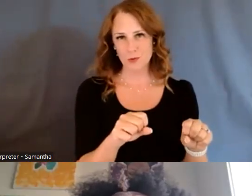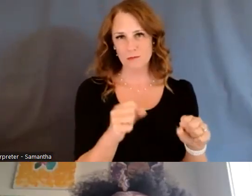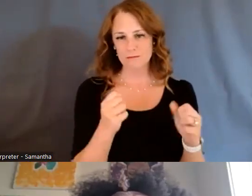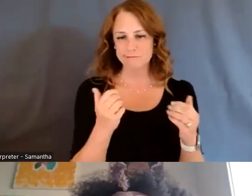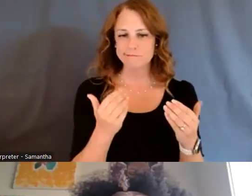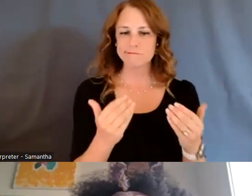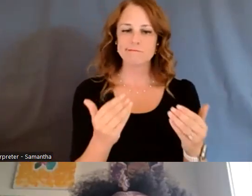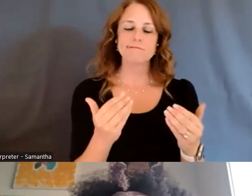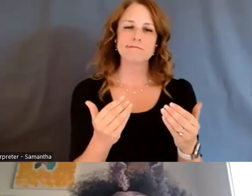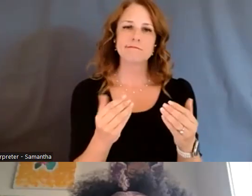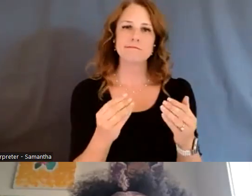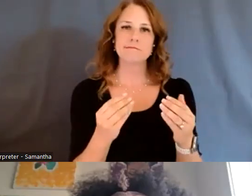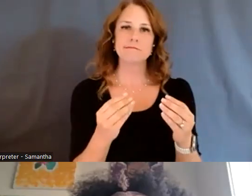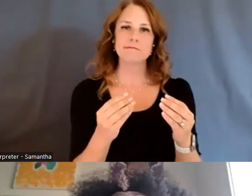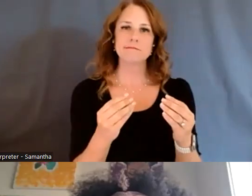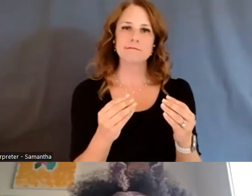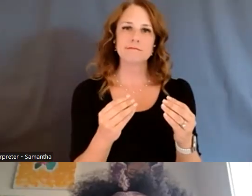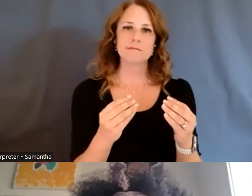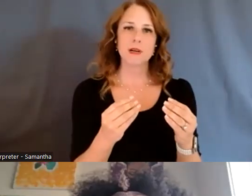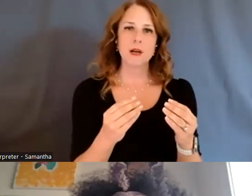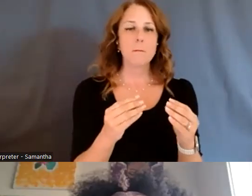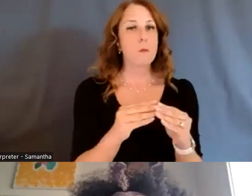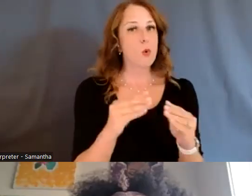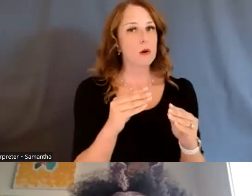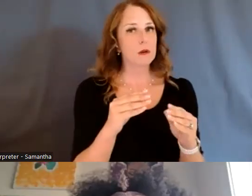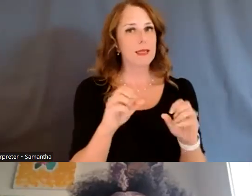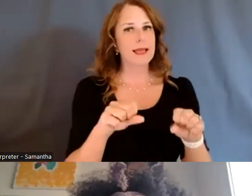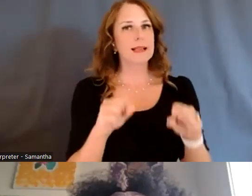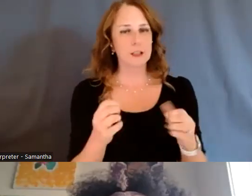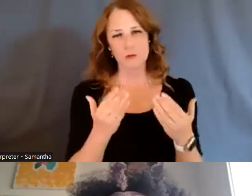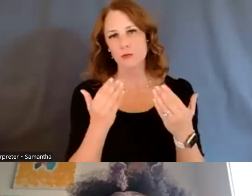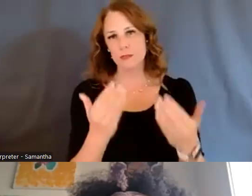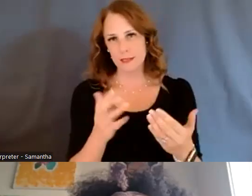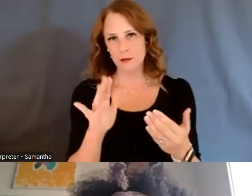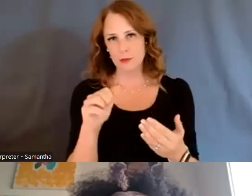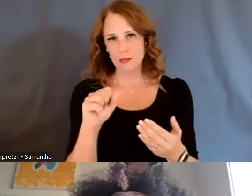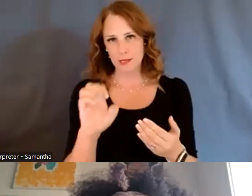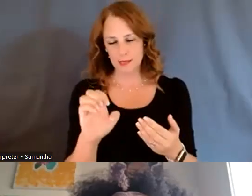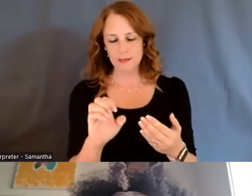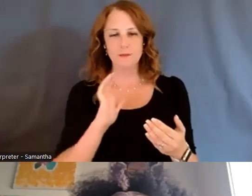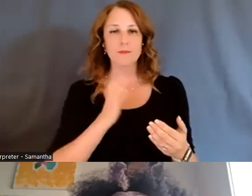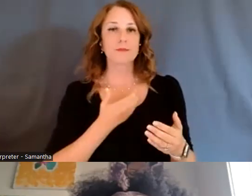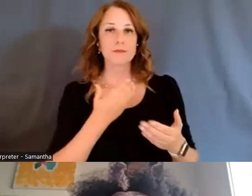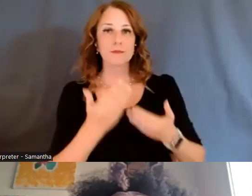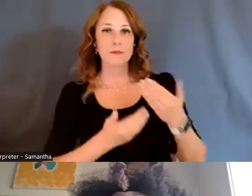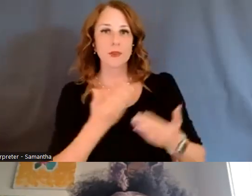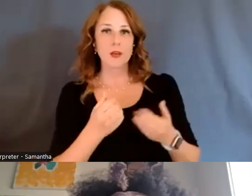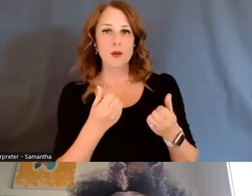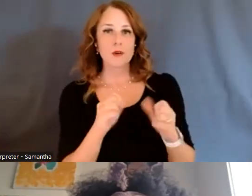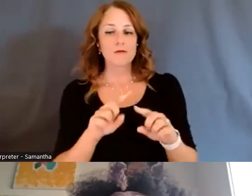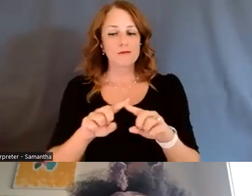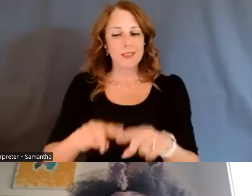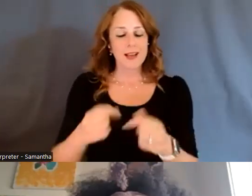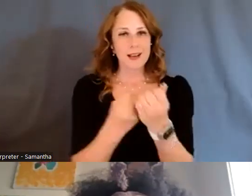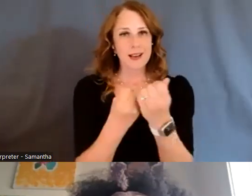on a much higher basis, percentage basis. Our process is that we try to rely on the advocates